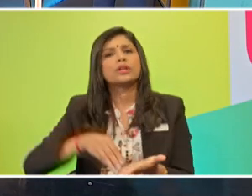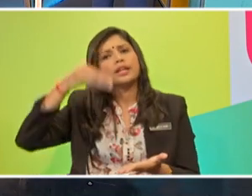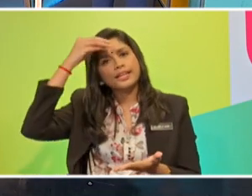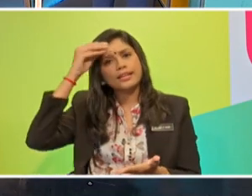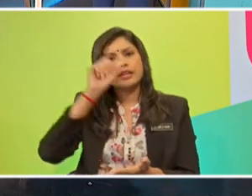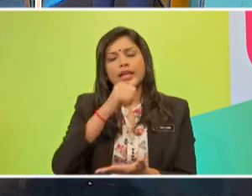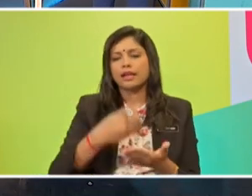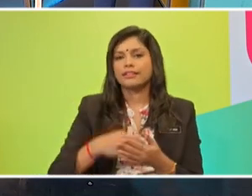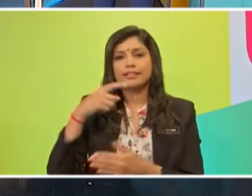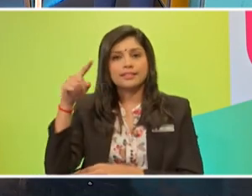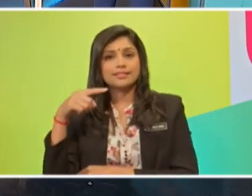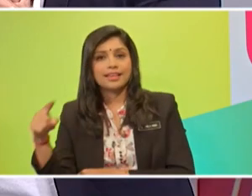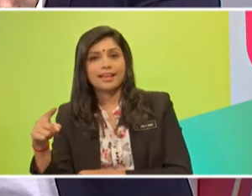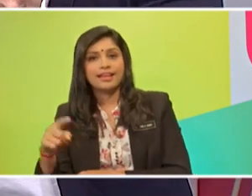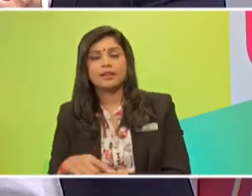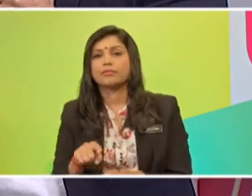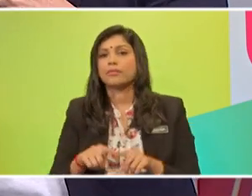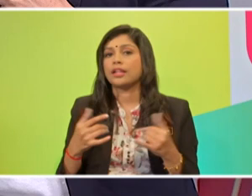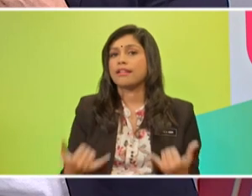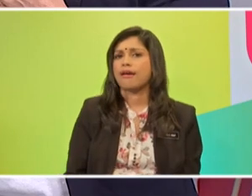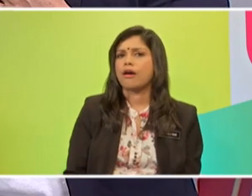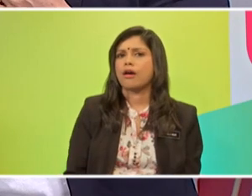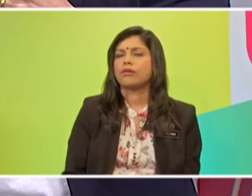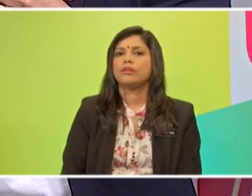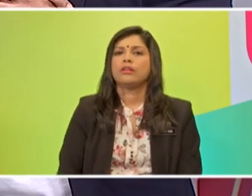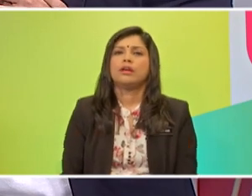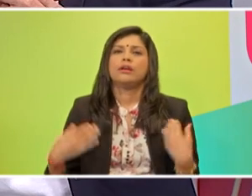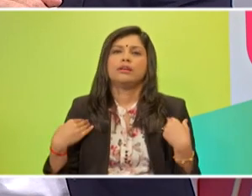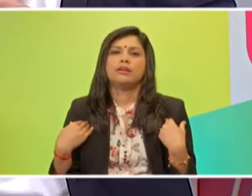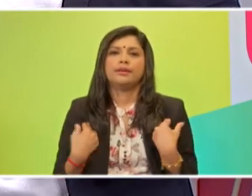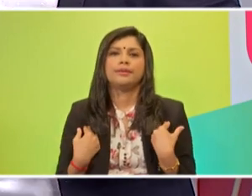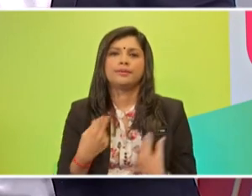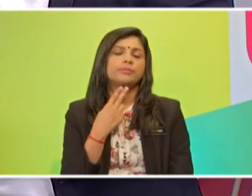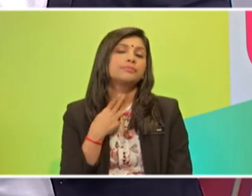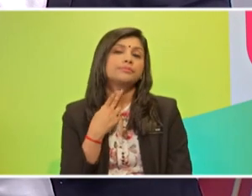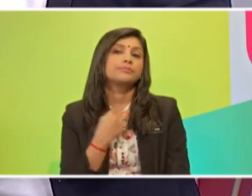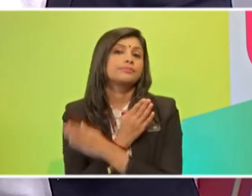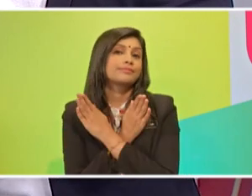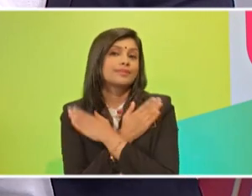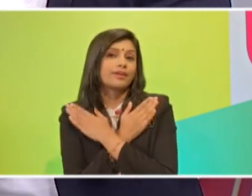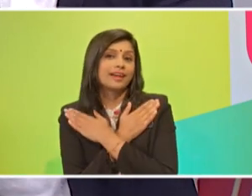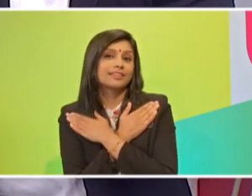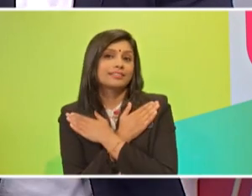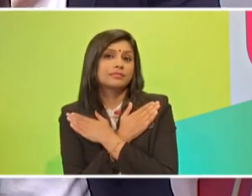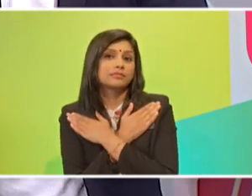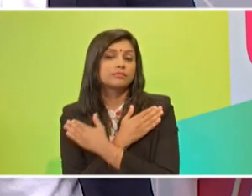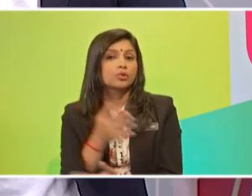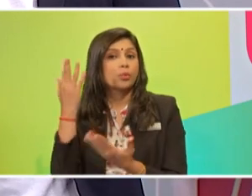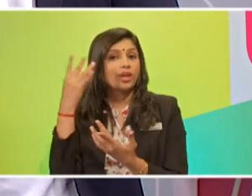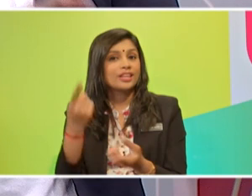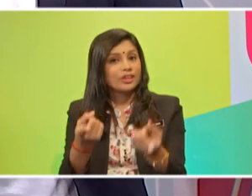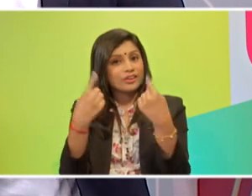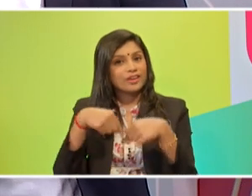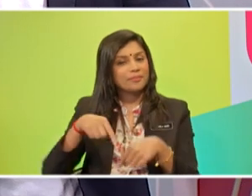what we have done today. But right now, I'm feeling a little bit thirsty. Can we take a short break? Sure, Sean. All right, let's take a